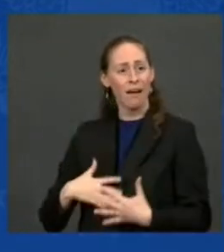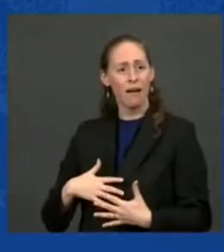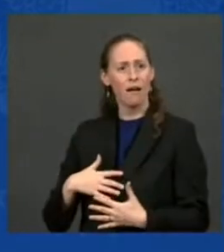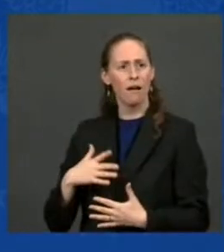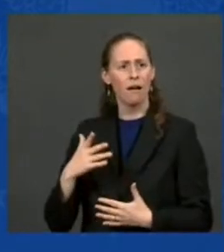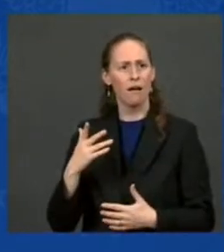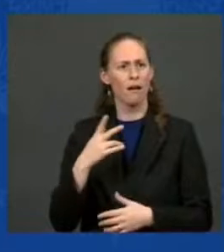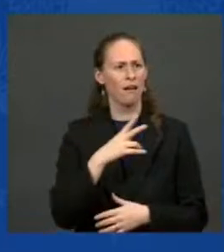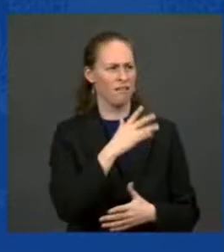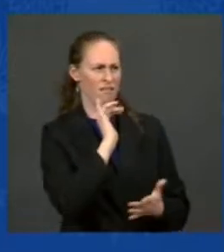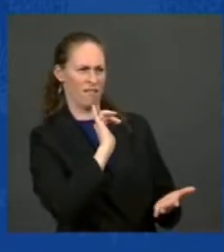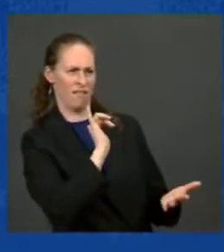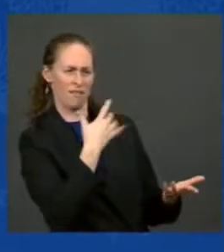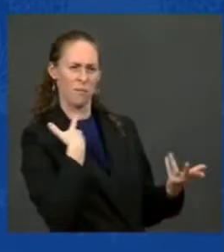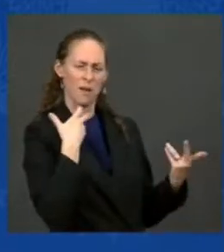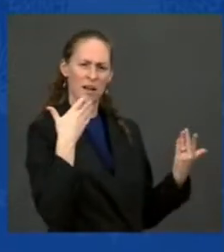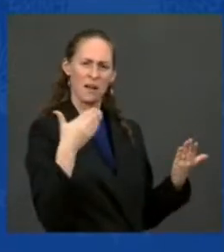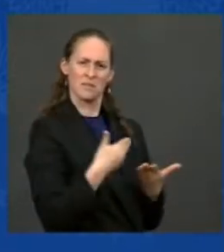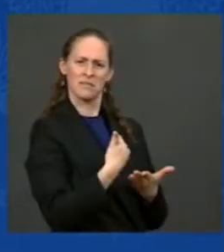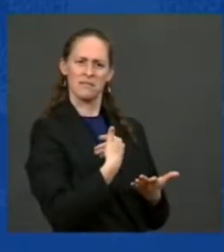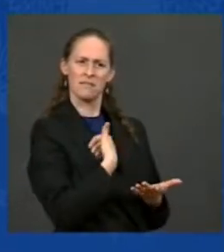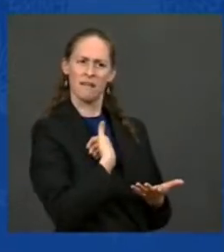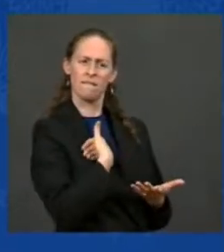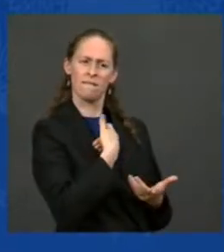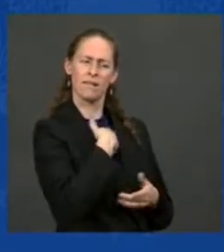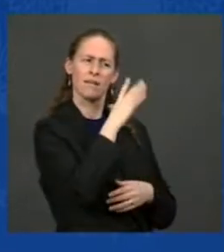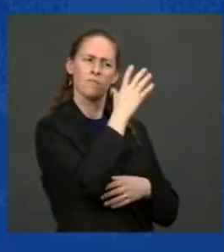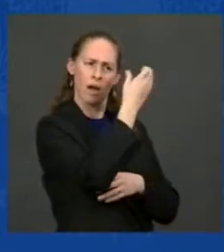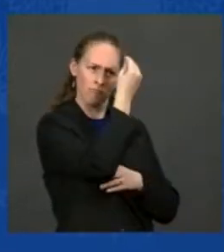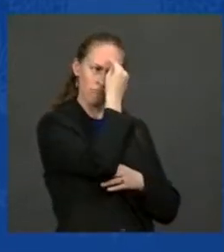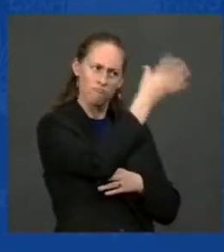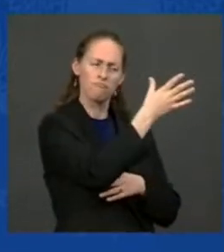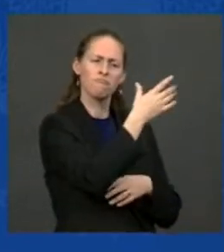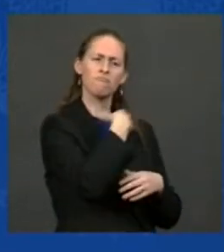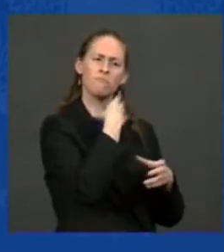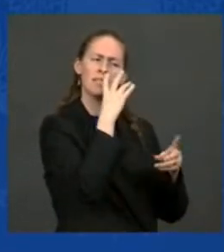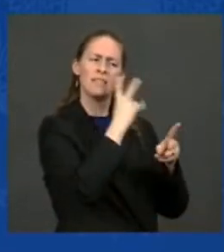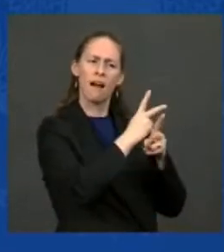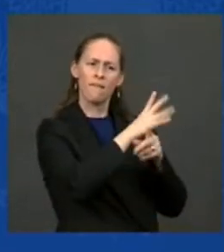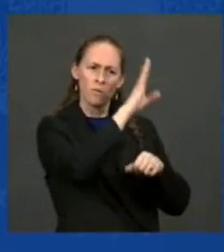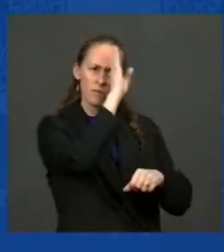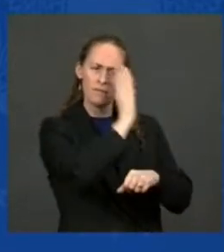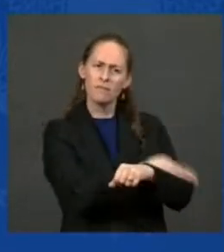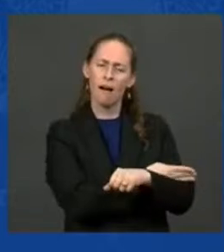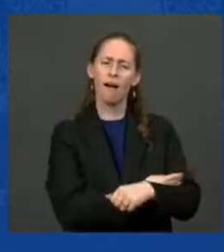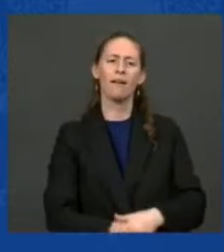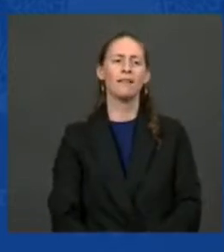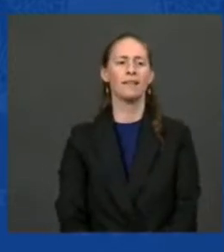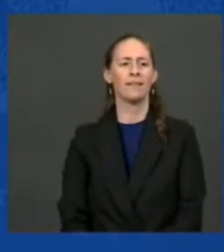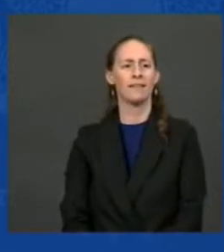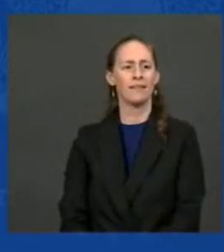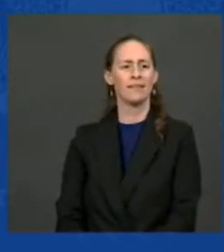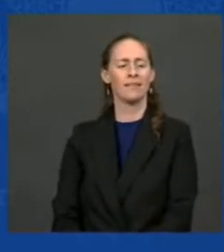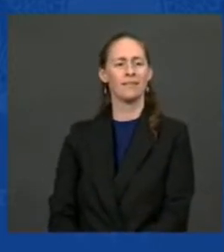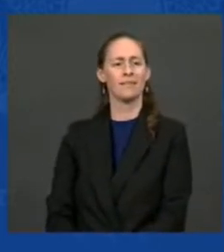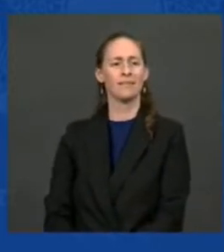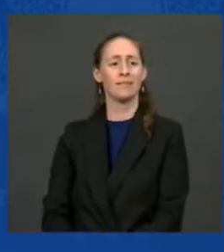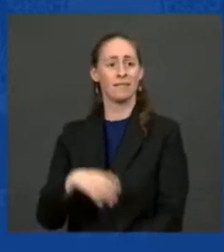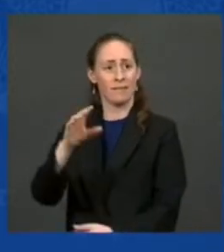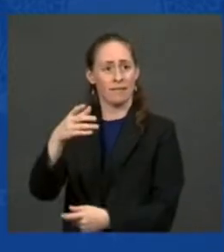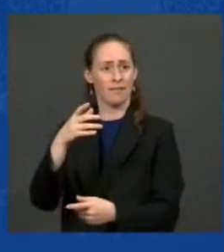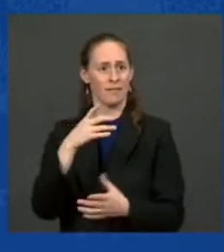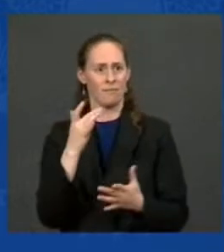introduce myself and tell your son will be taken care of." And in walks the chief of police. I thought, holy God, what did I